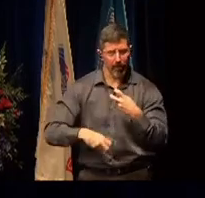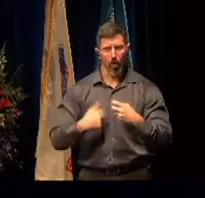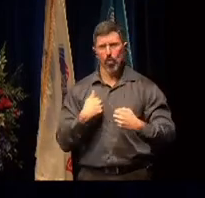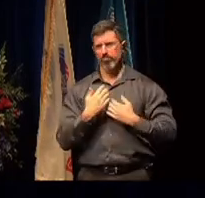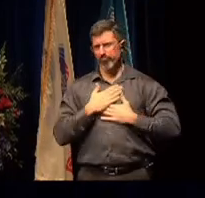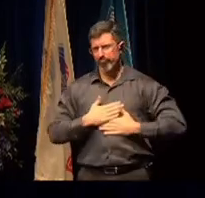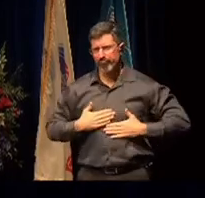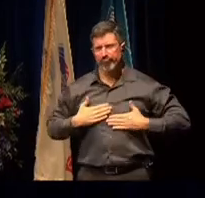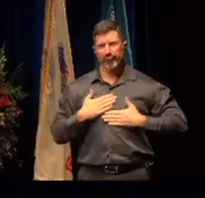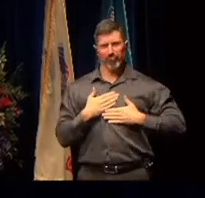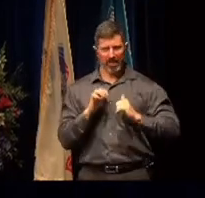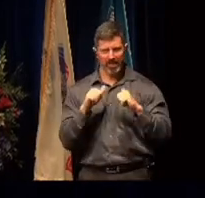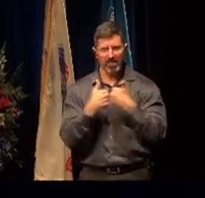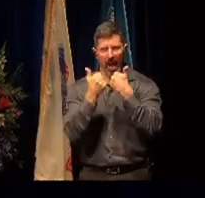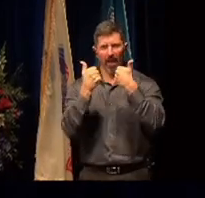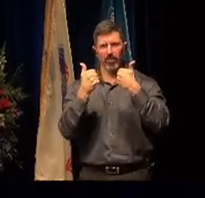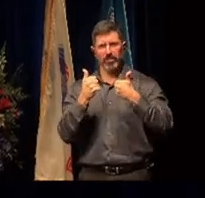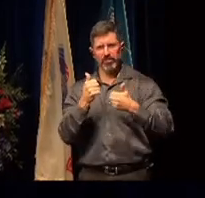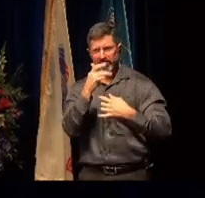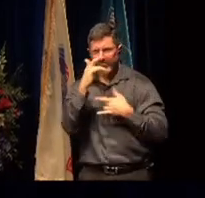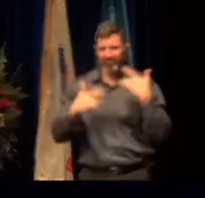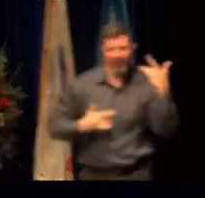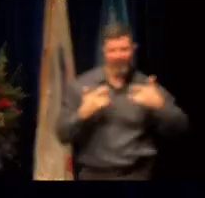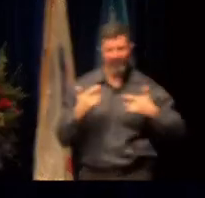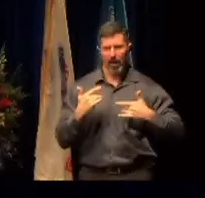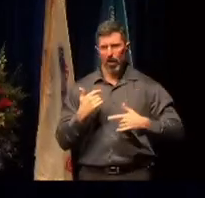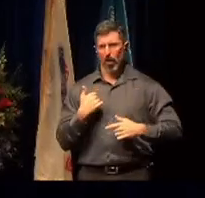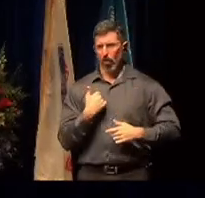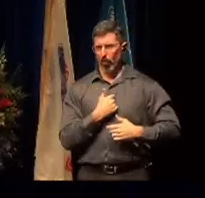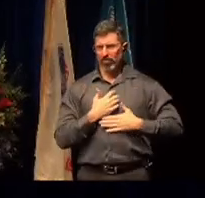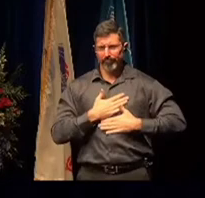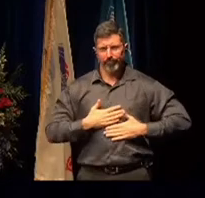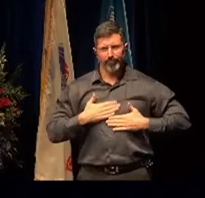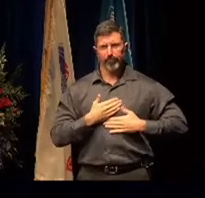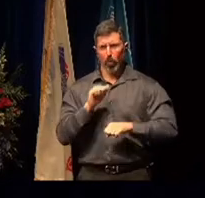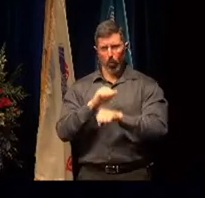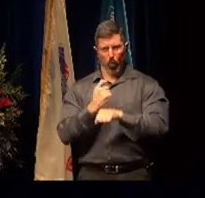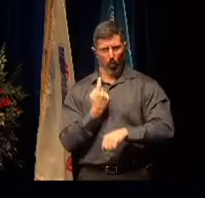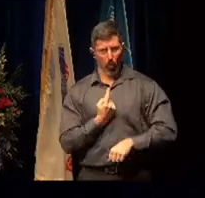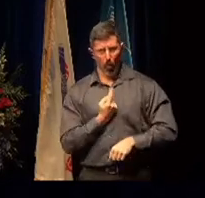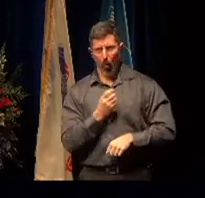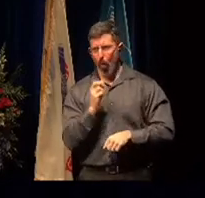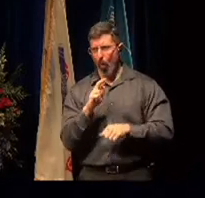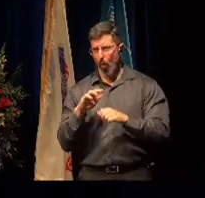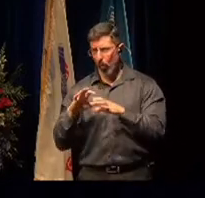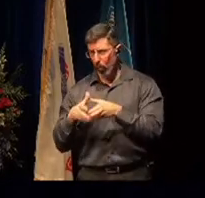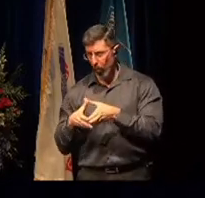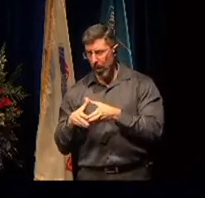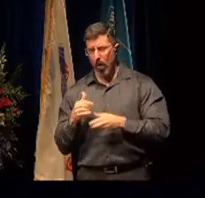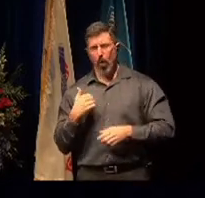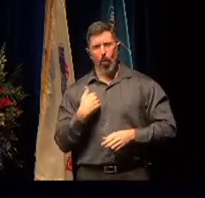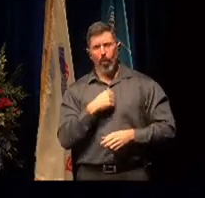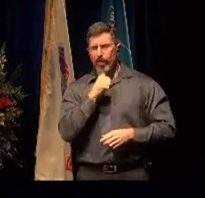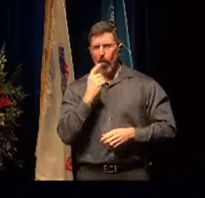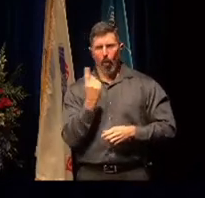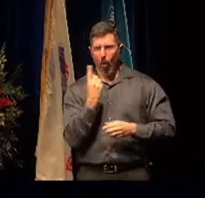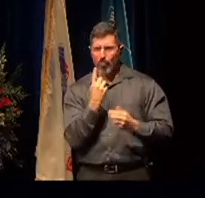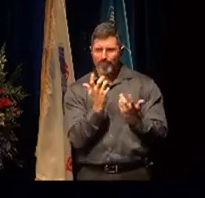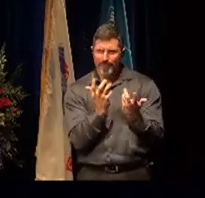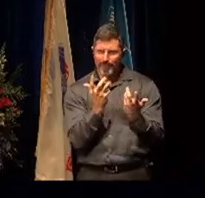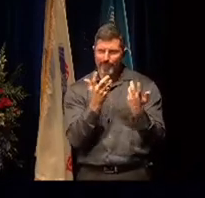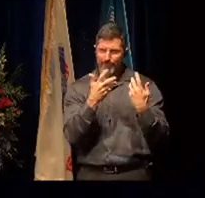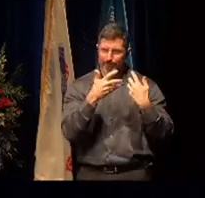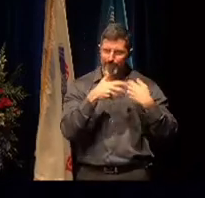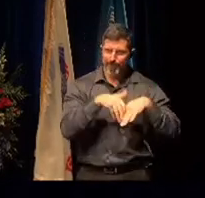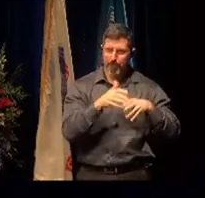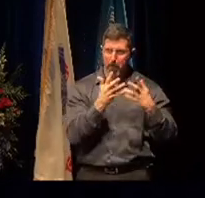We thrive working alone or in small trusted groups. We trend towards being nonconformists by